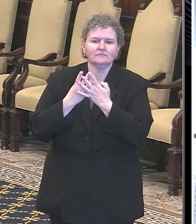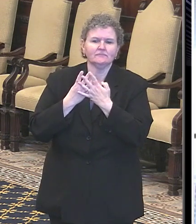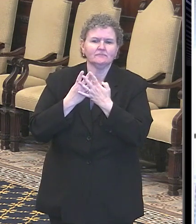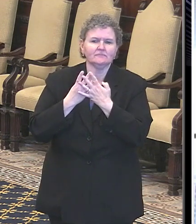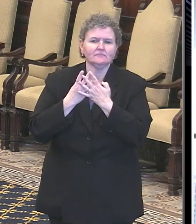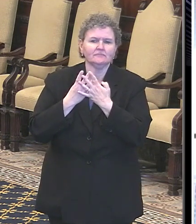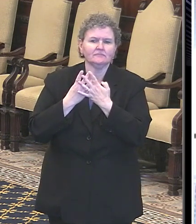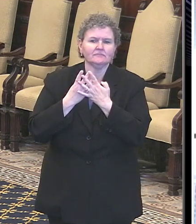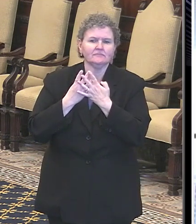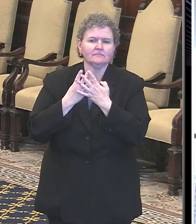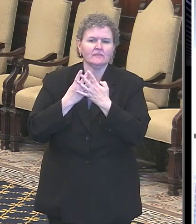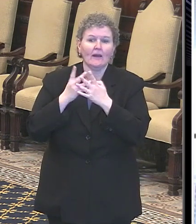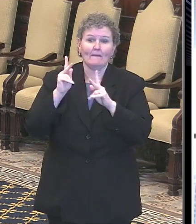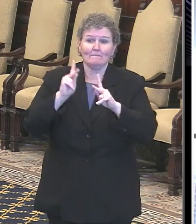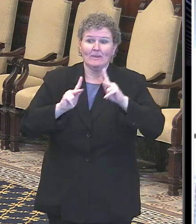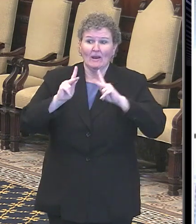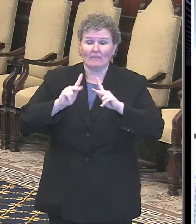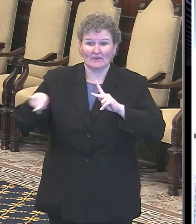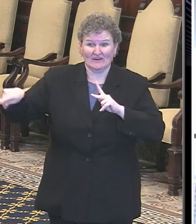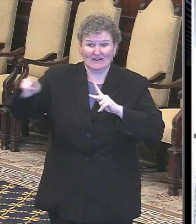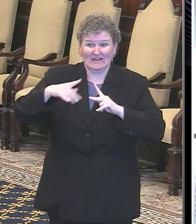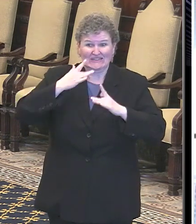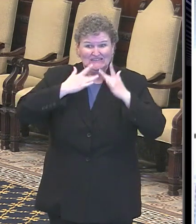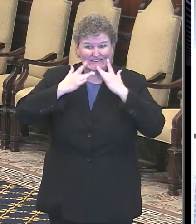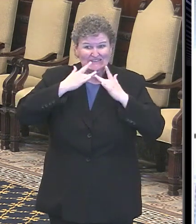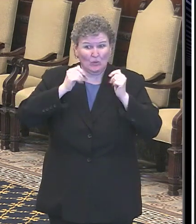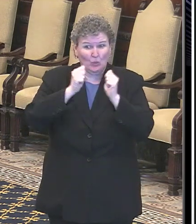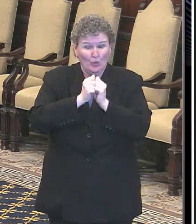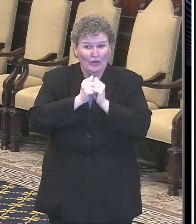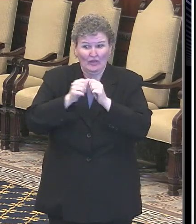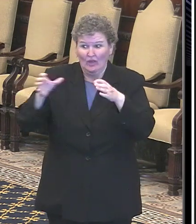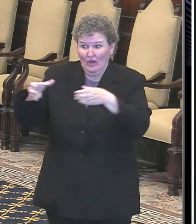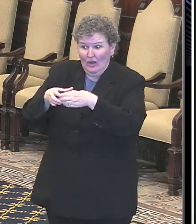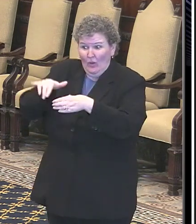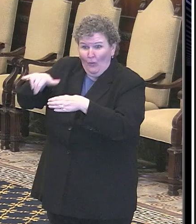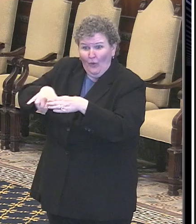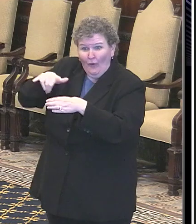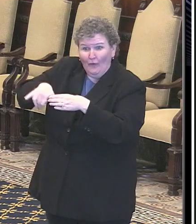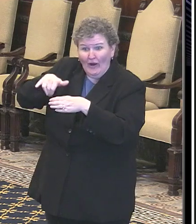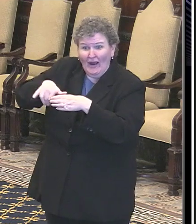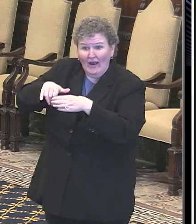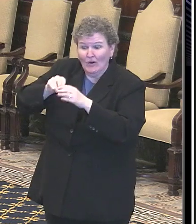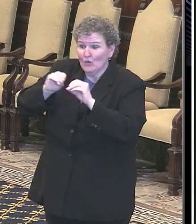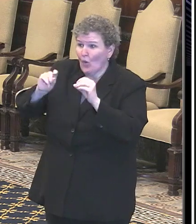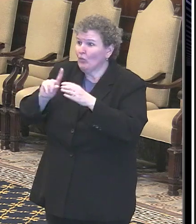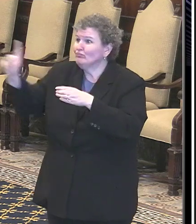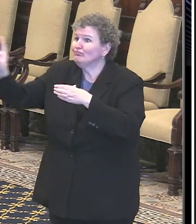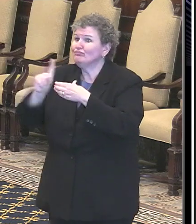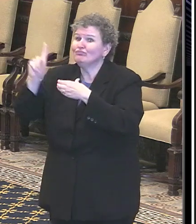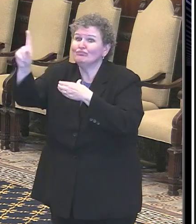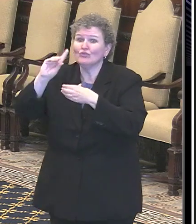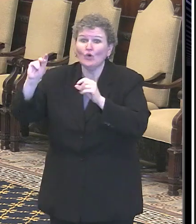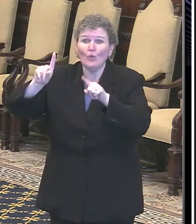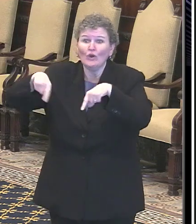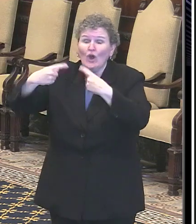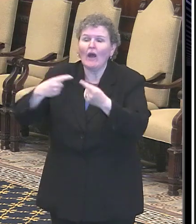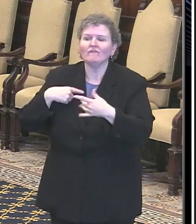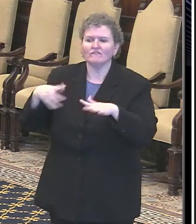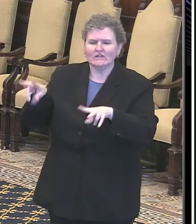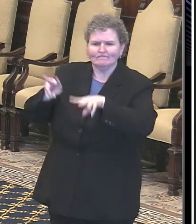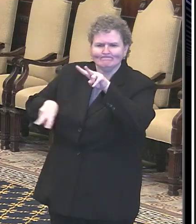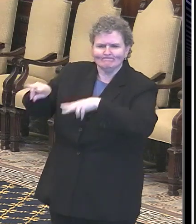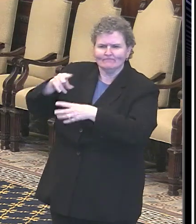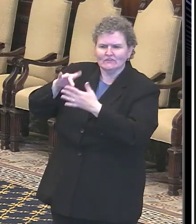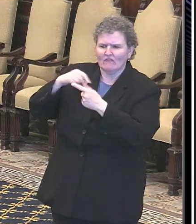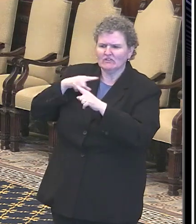nowhere else to go, the quarantine site would be available to them. All right, thanks, Brian. That's all, Mike. Thank you,